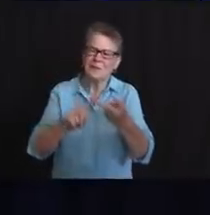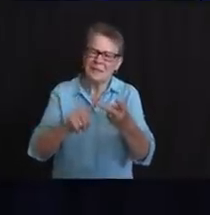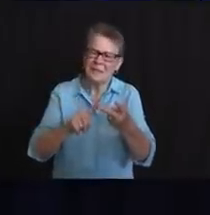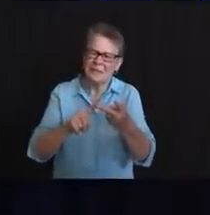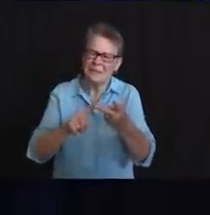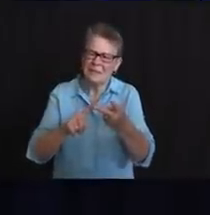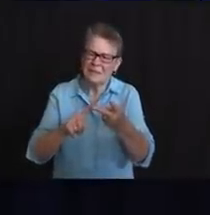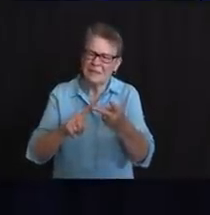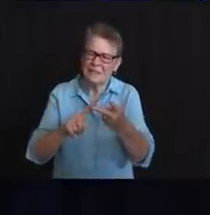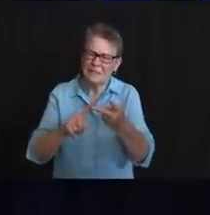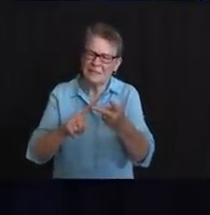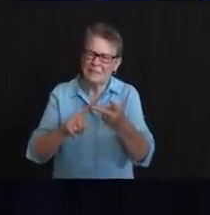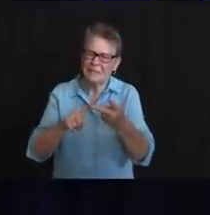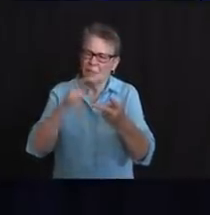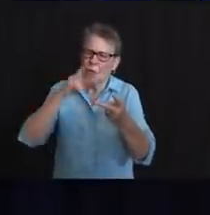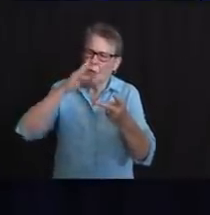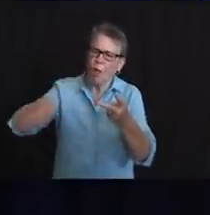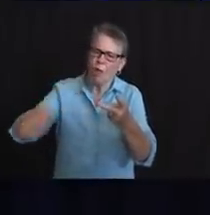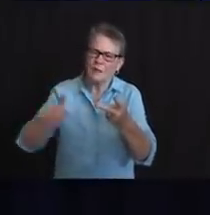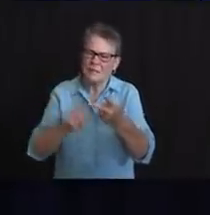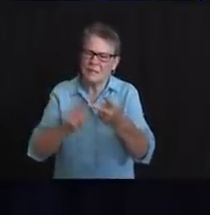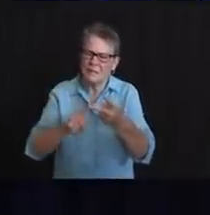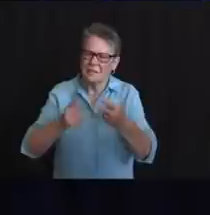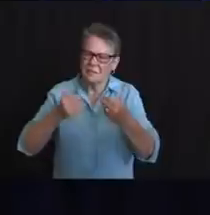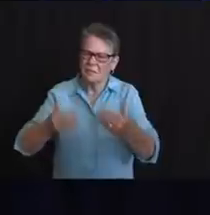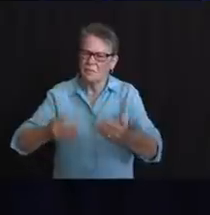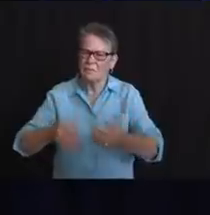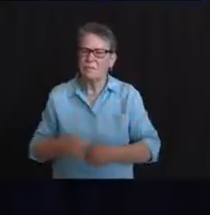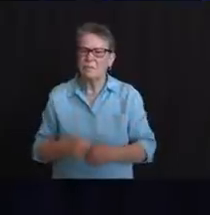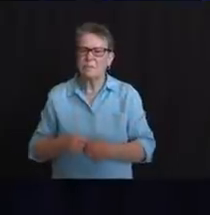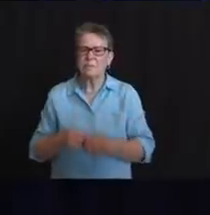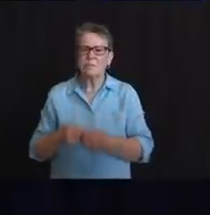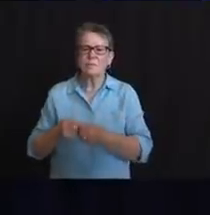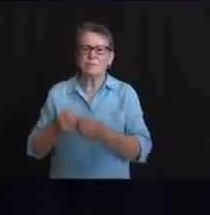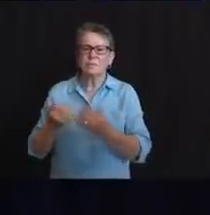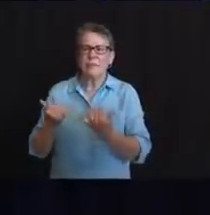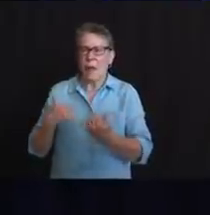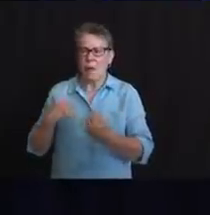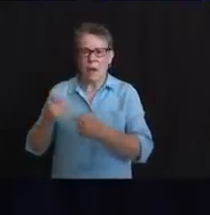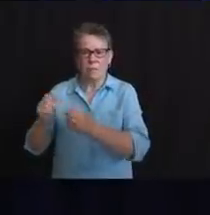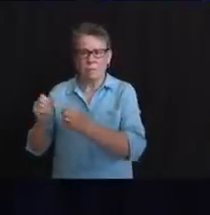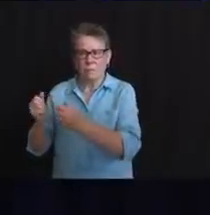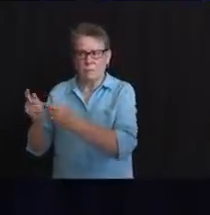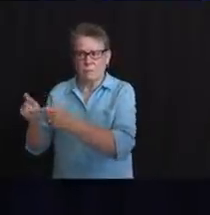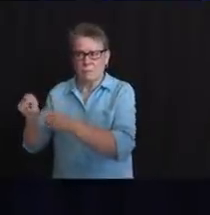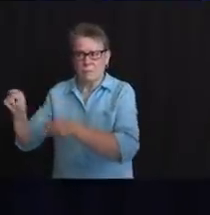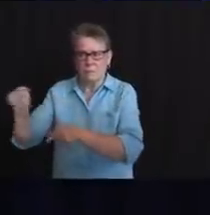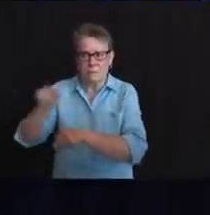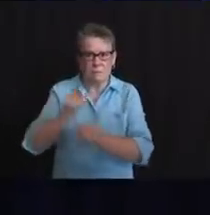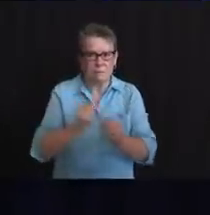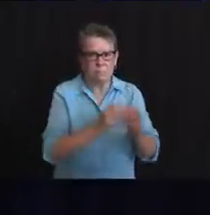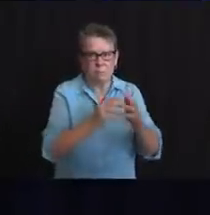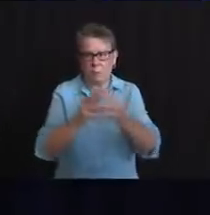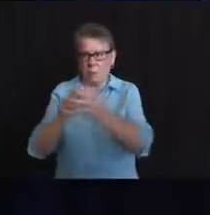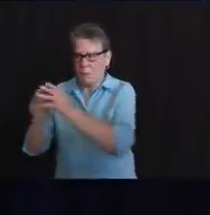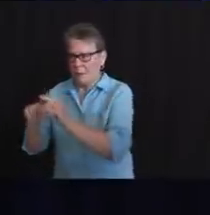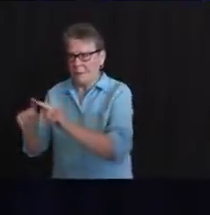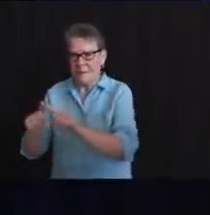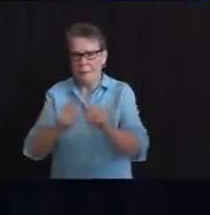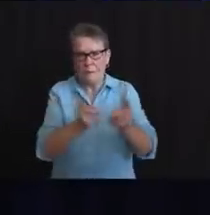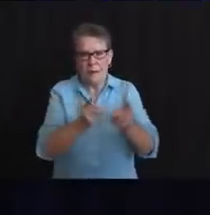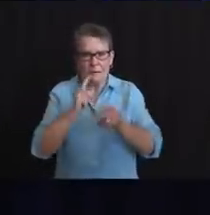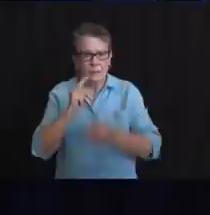pop-up vaccination locations. On Friday, the Department of Health held a neighborhood vaccination clinic in partnership